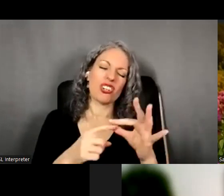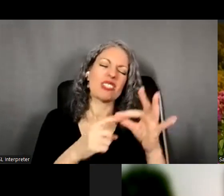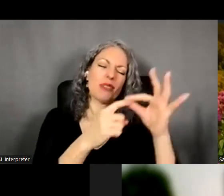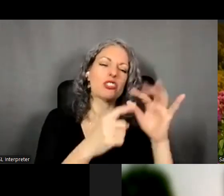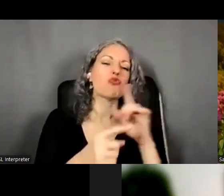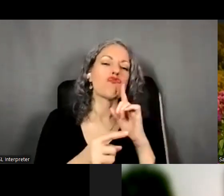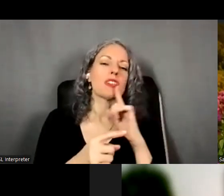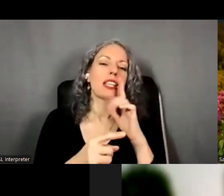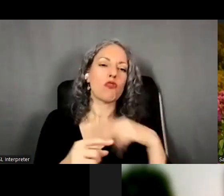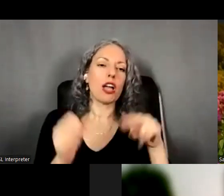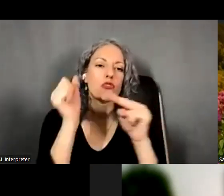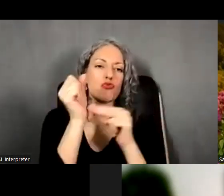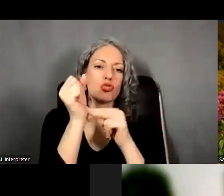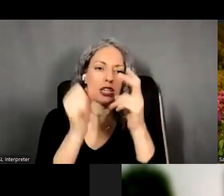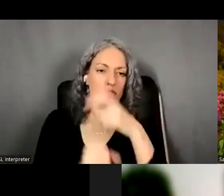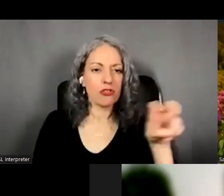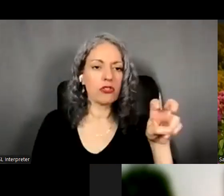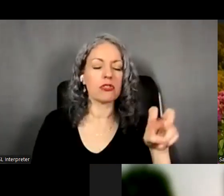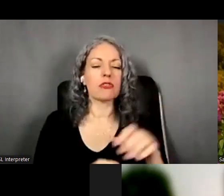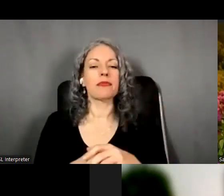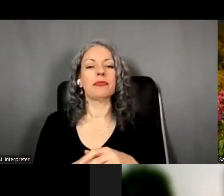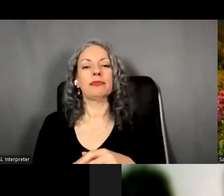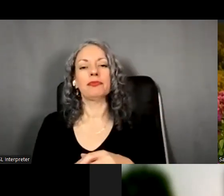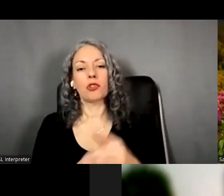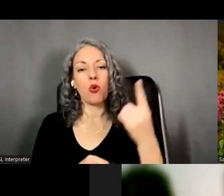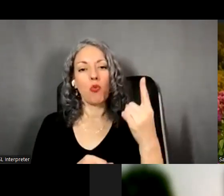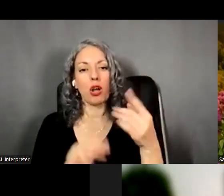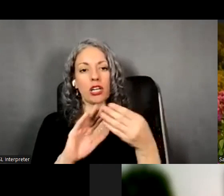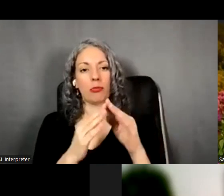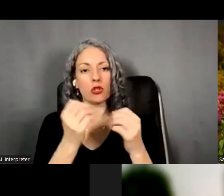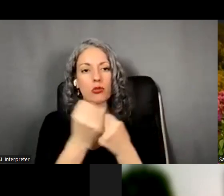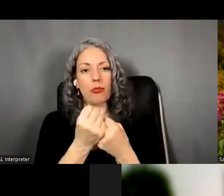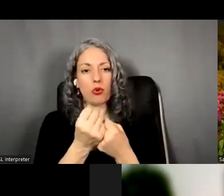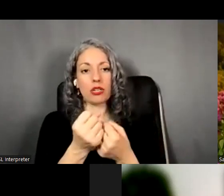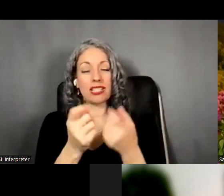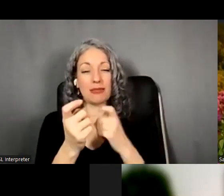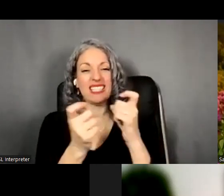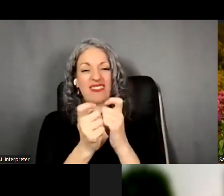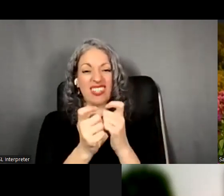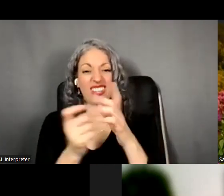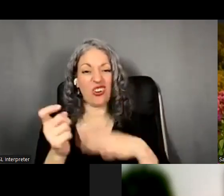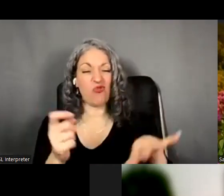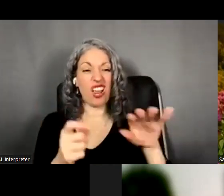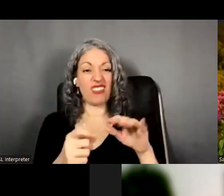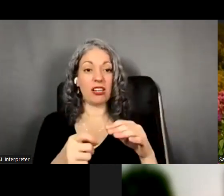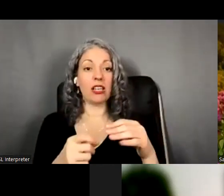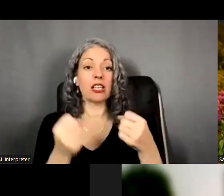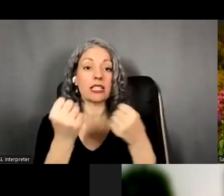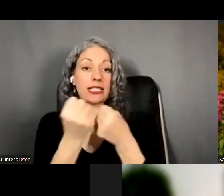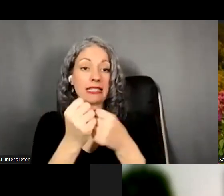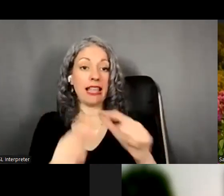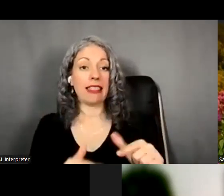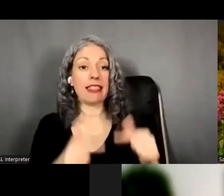around nursing home transitions and diversions. One of the community supports in particular is around assisted living, transitions to assisted